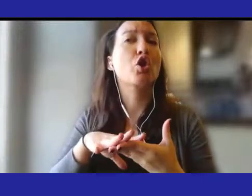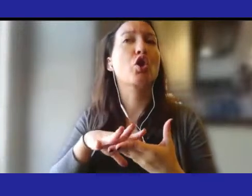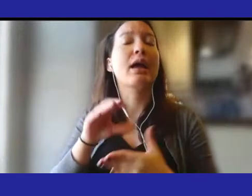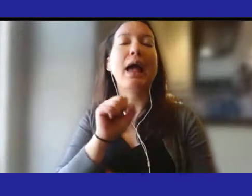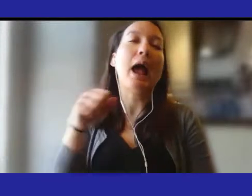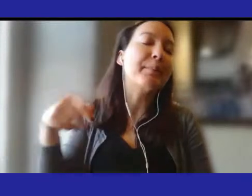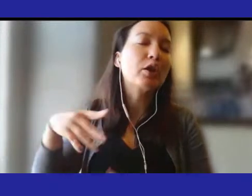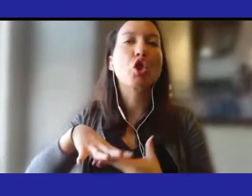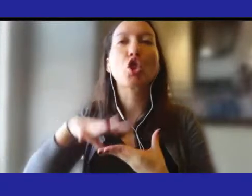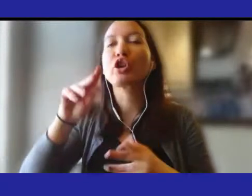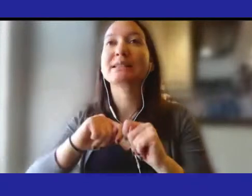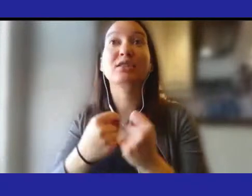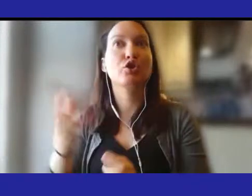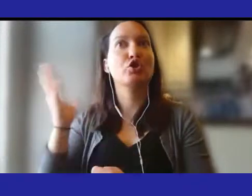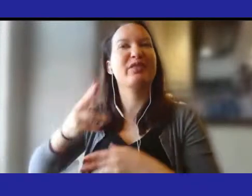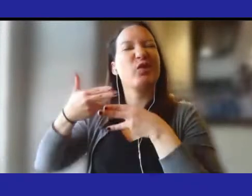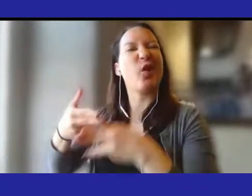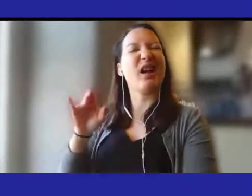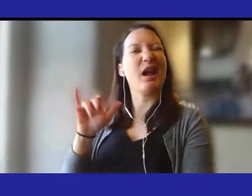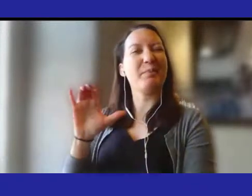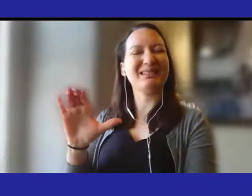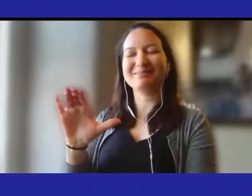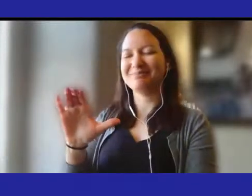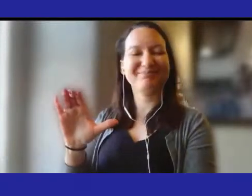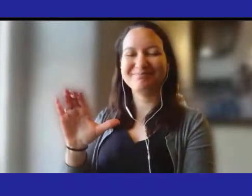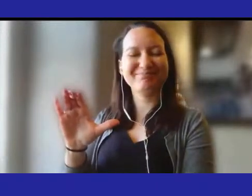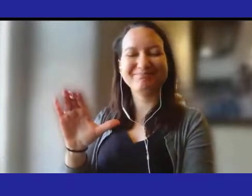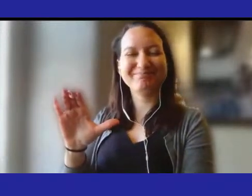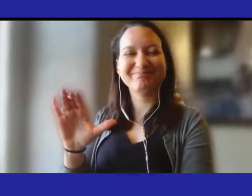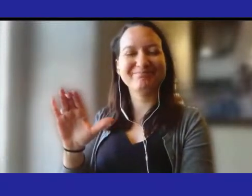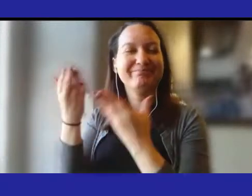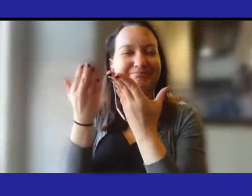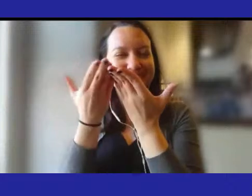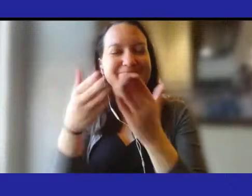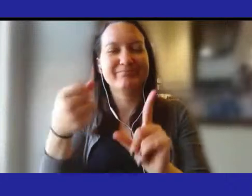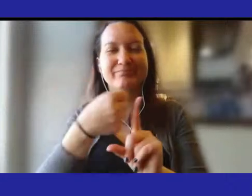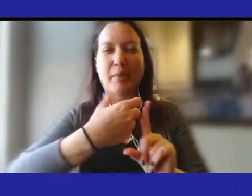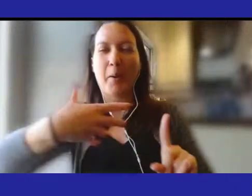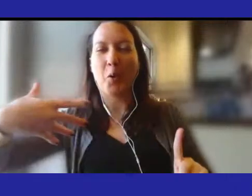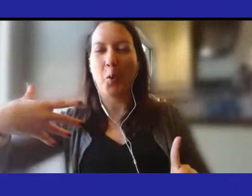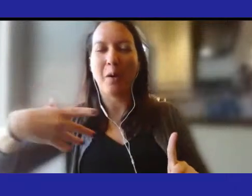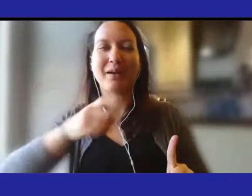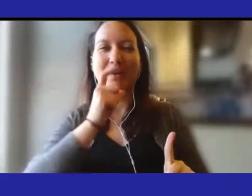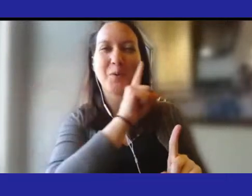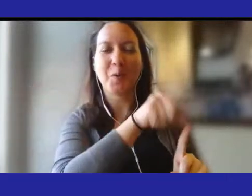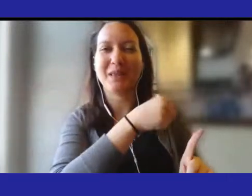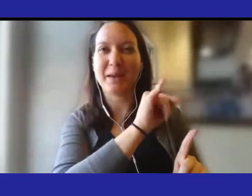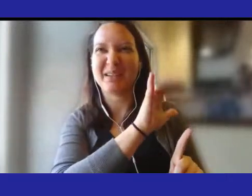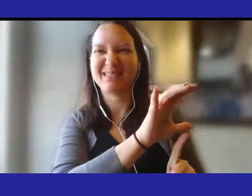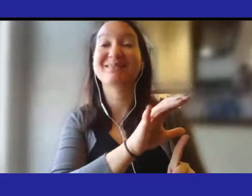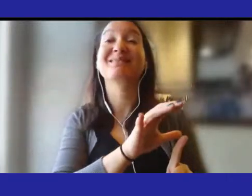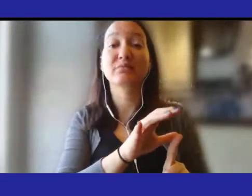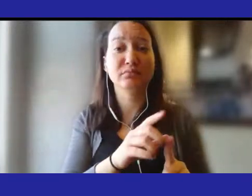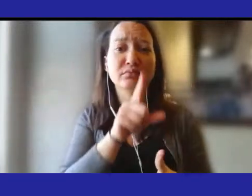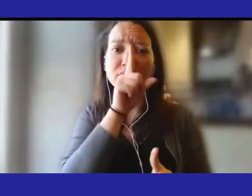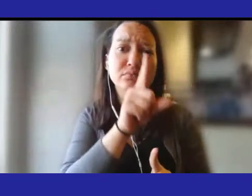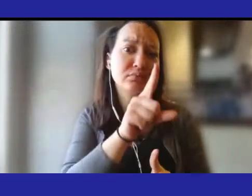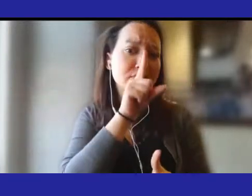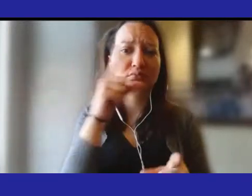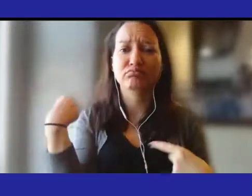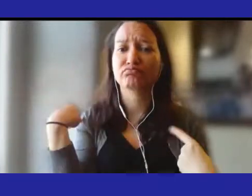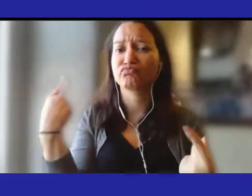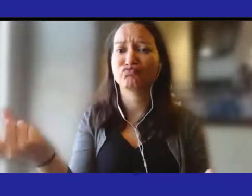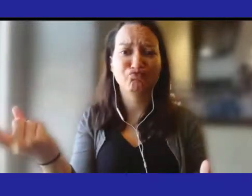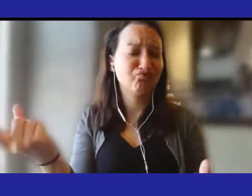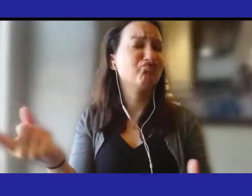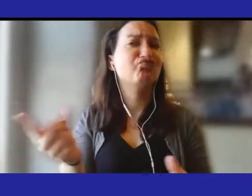be the EPIC Application Learning Team, but we have actually expanded way beyond EPIC, and this has really been very